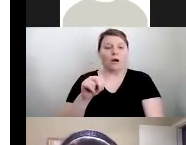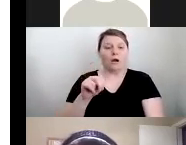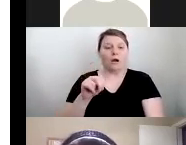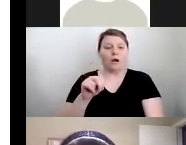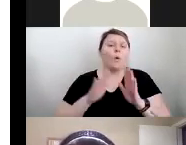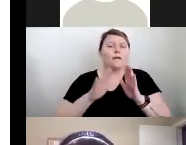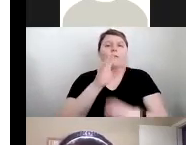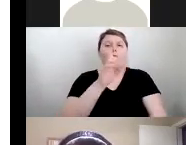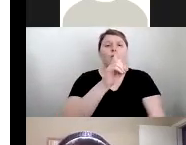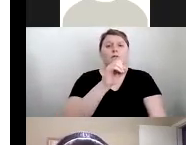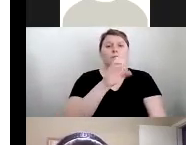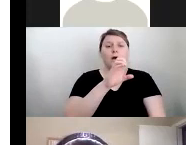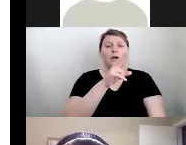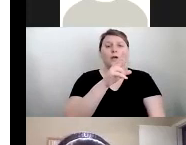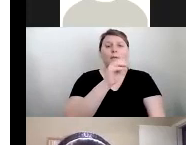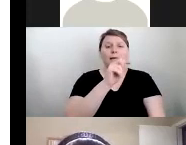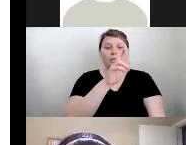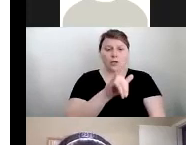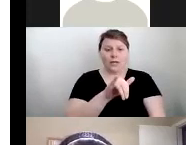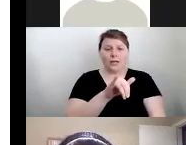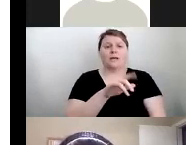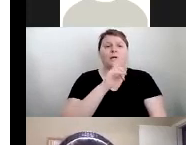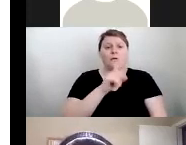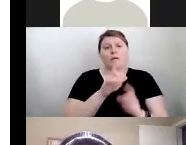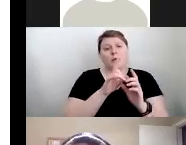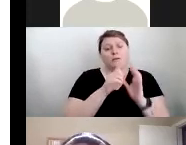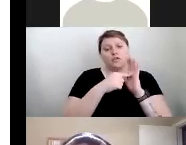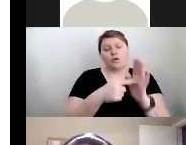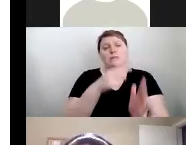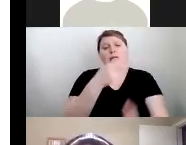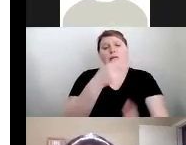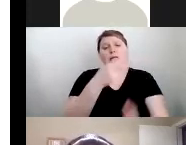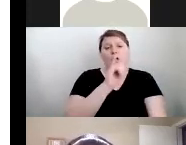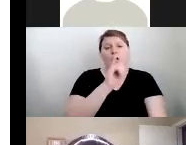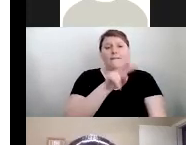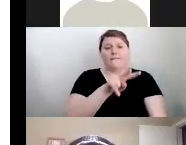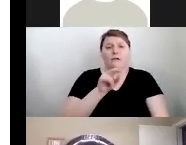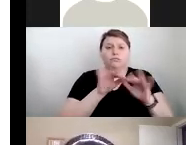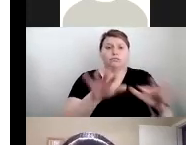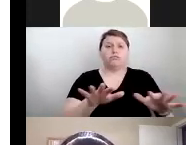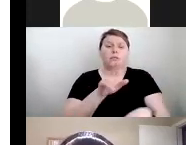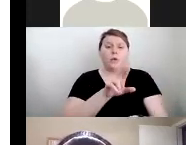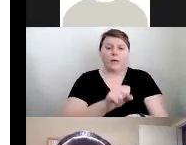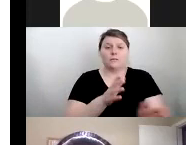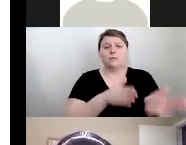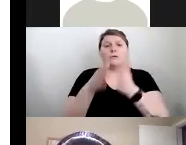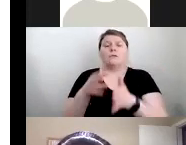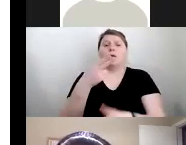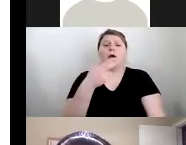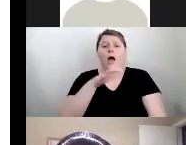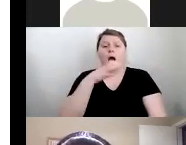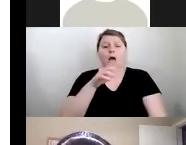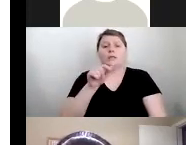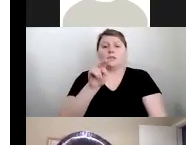but also as a TV series of the HIV epidemic in the United States. The Hot Zone, also a true story of an